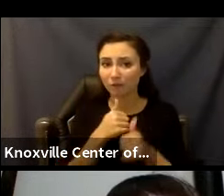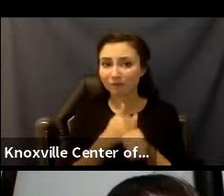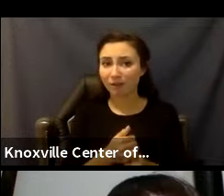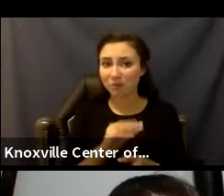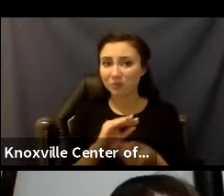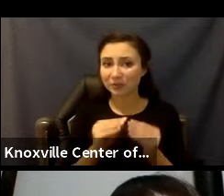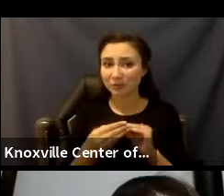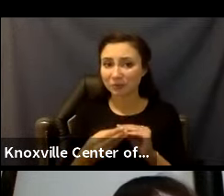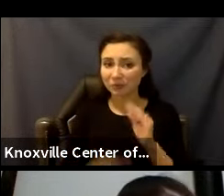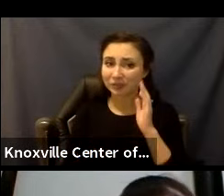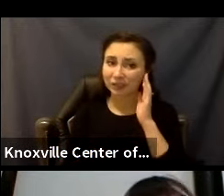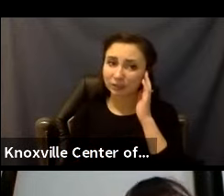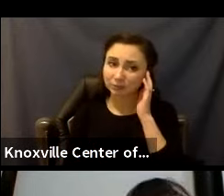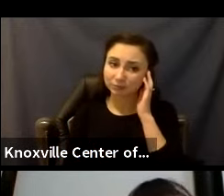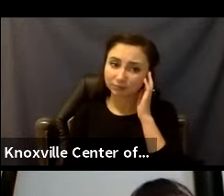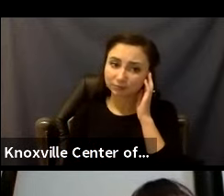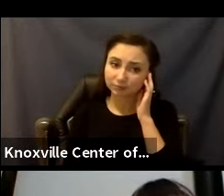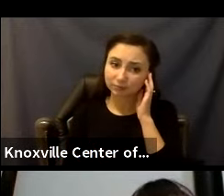numbers particularly.